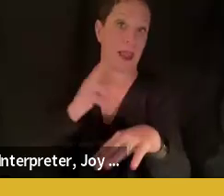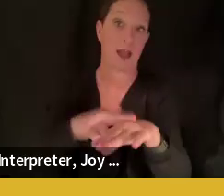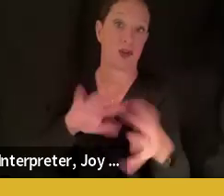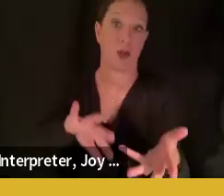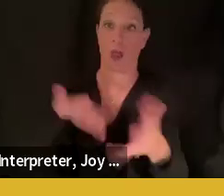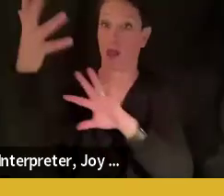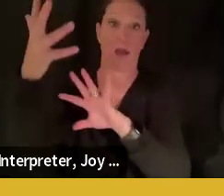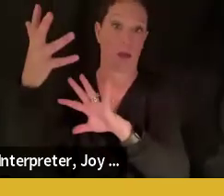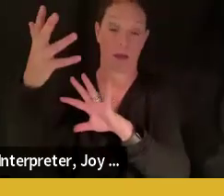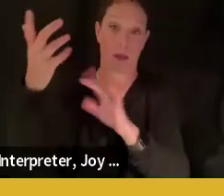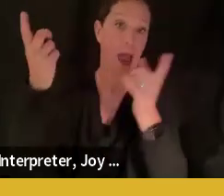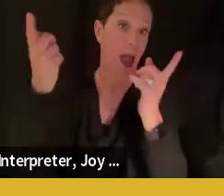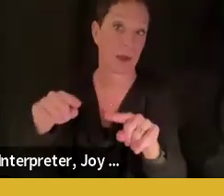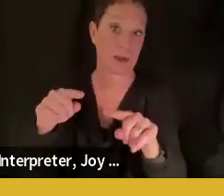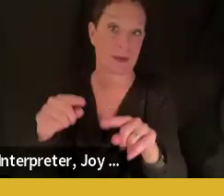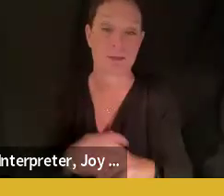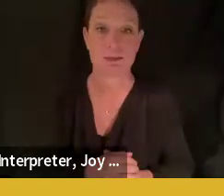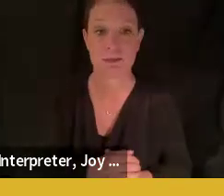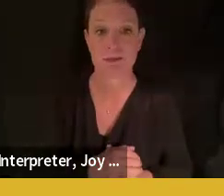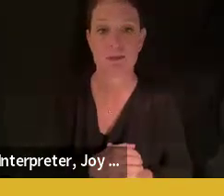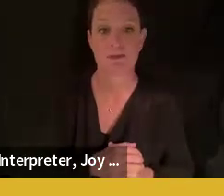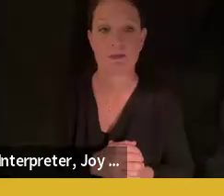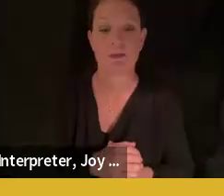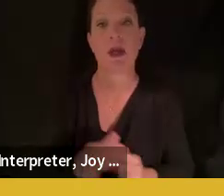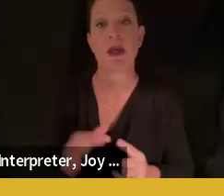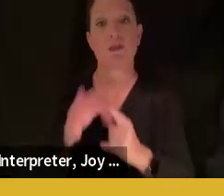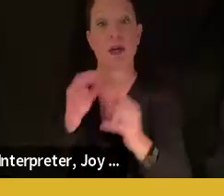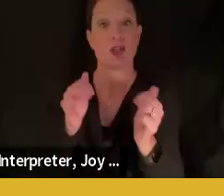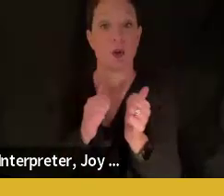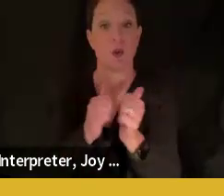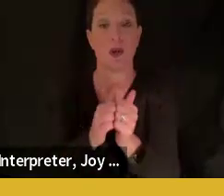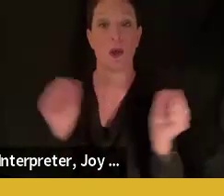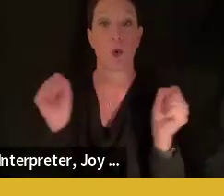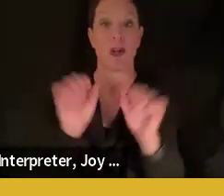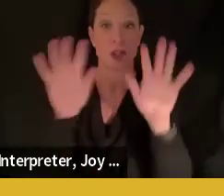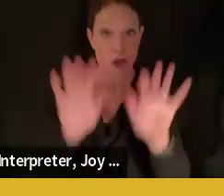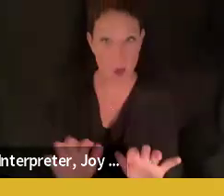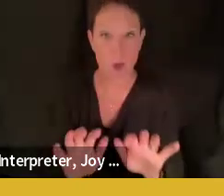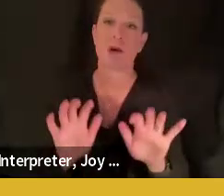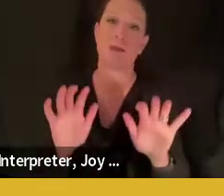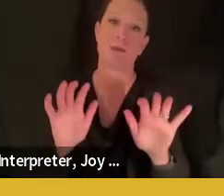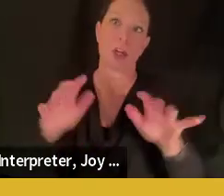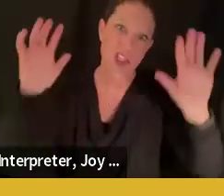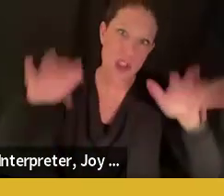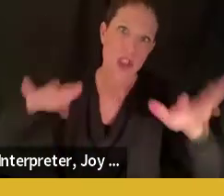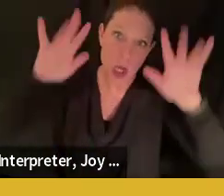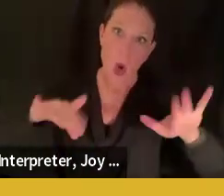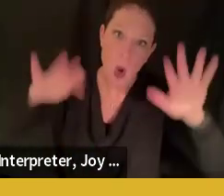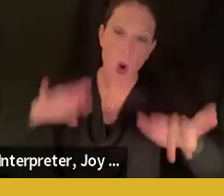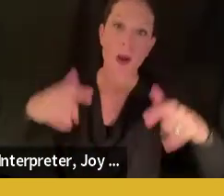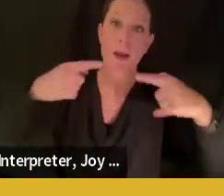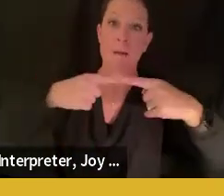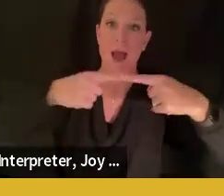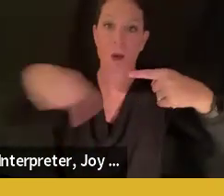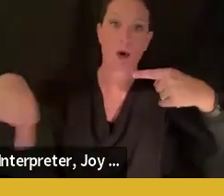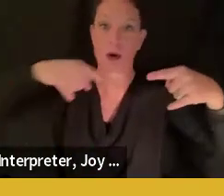natural thing in the world that could happen, especially with at winter storms and things like that where you can have power